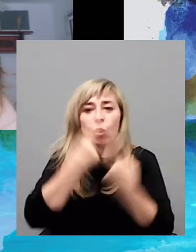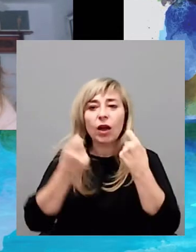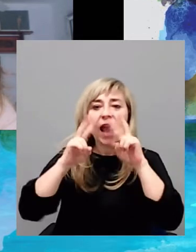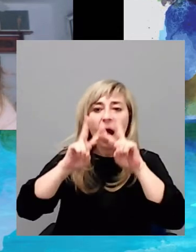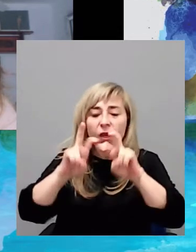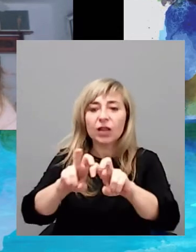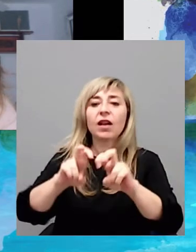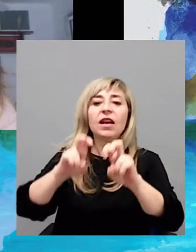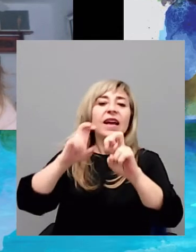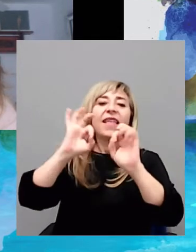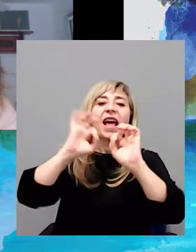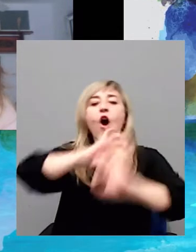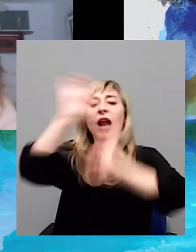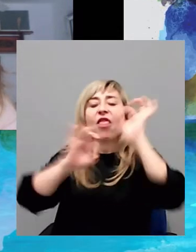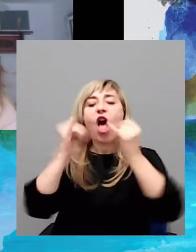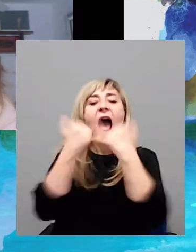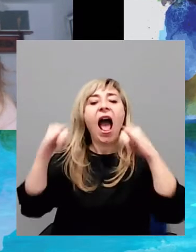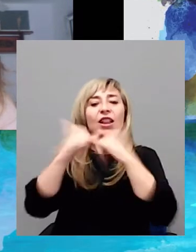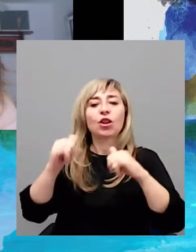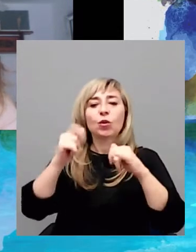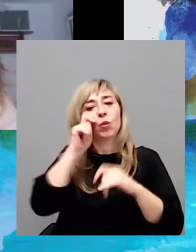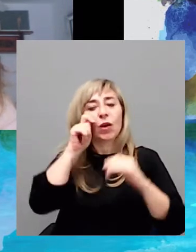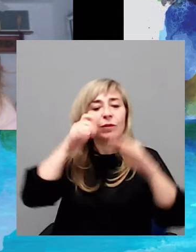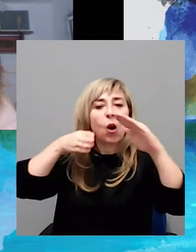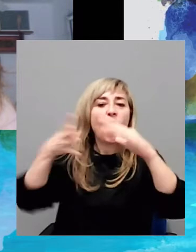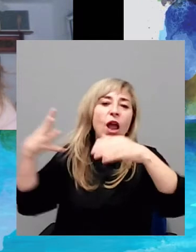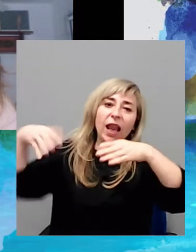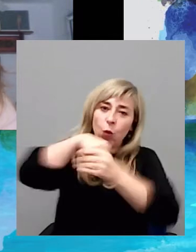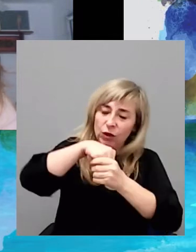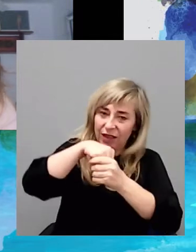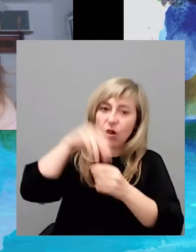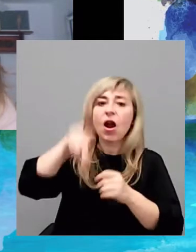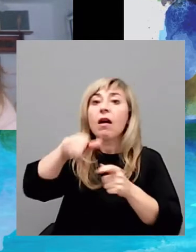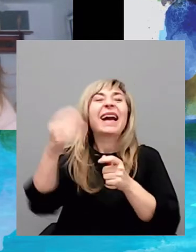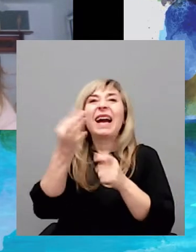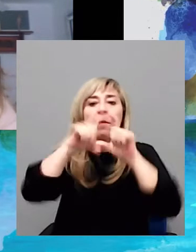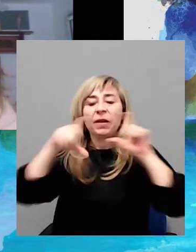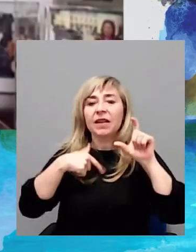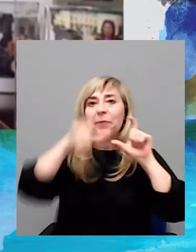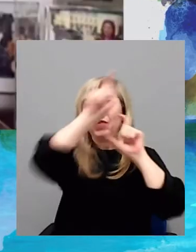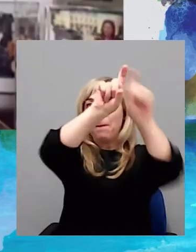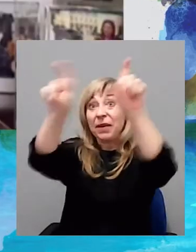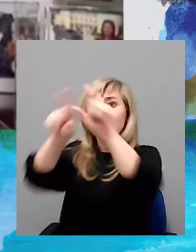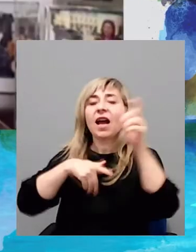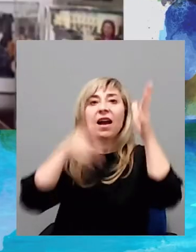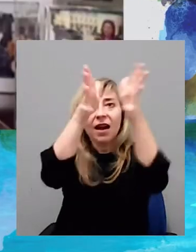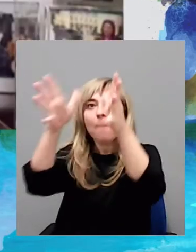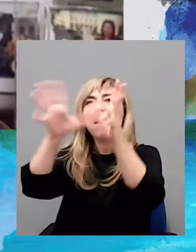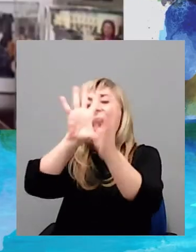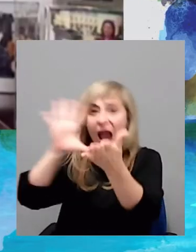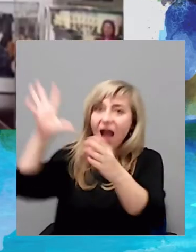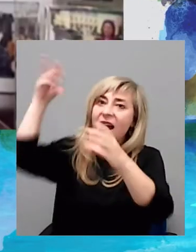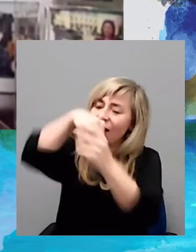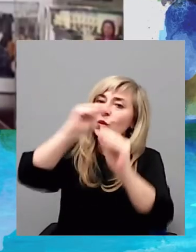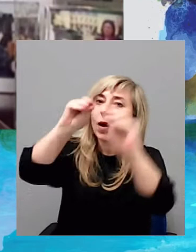the organization of inclusive tourism, where they do a lot of things like they provide consulting services to companies on